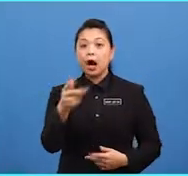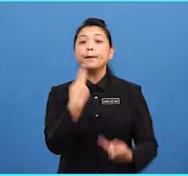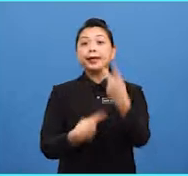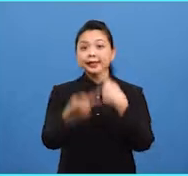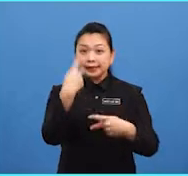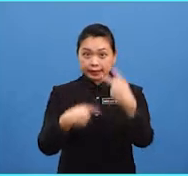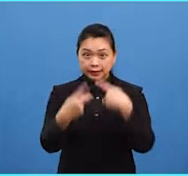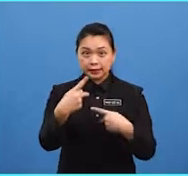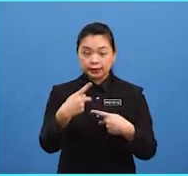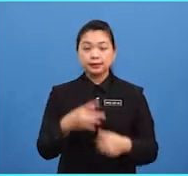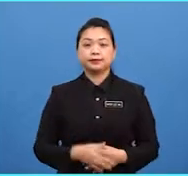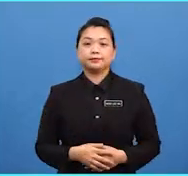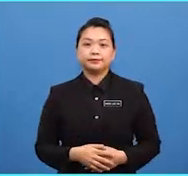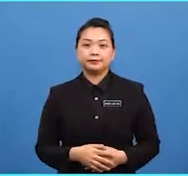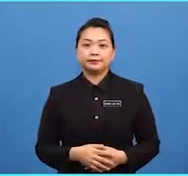Or